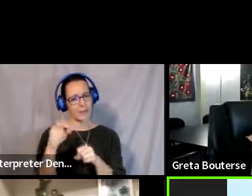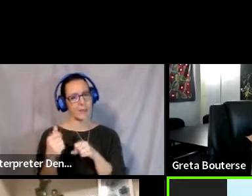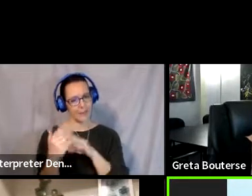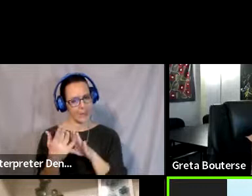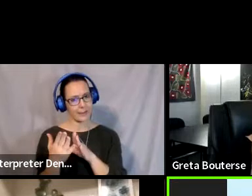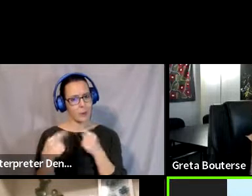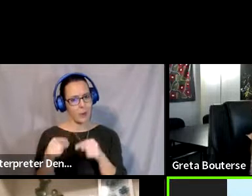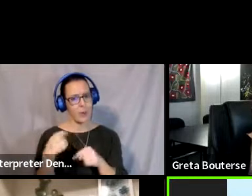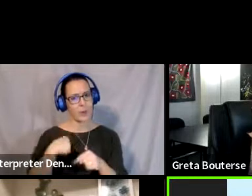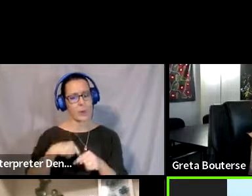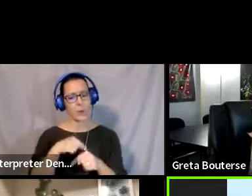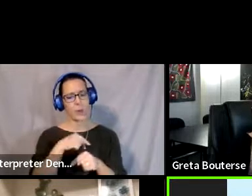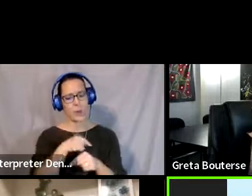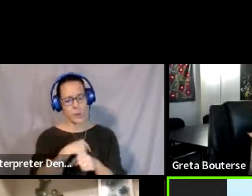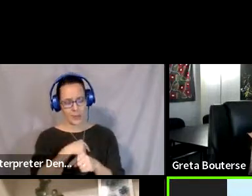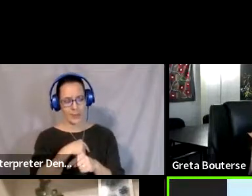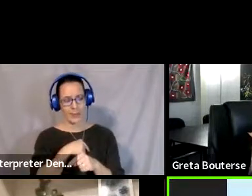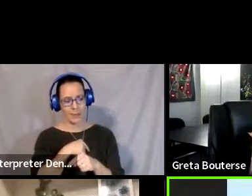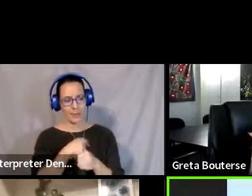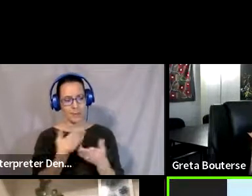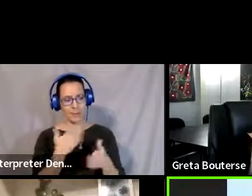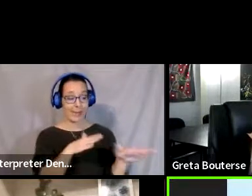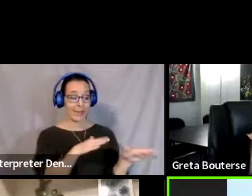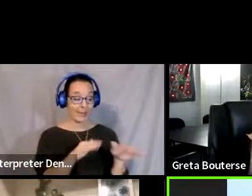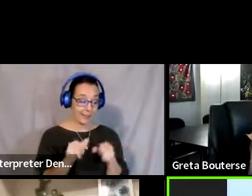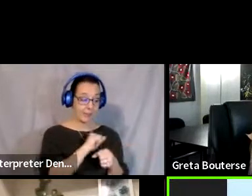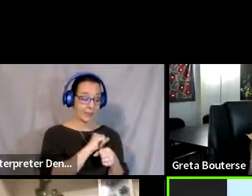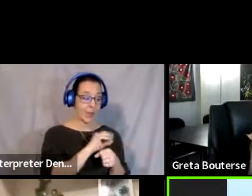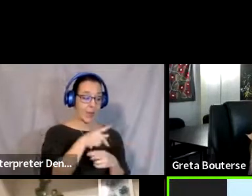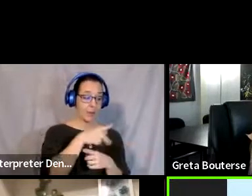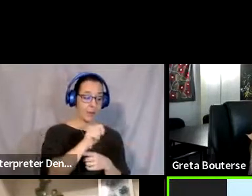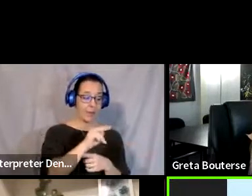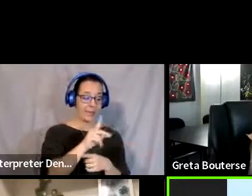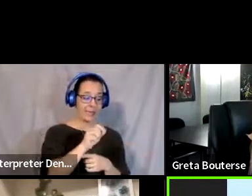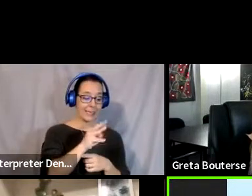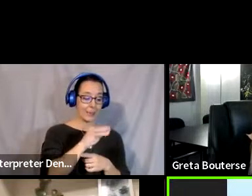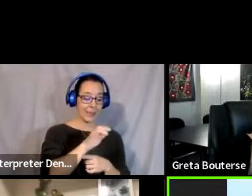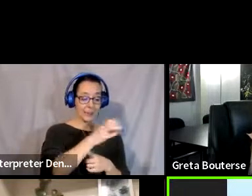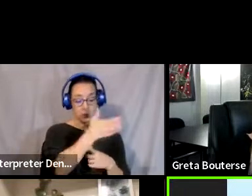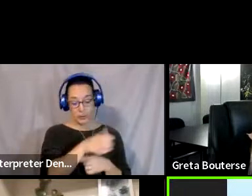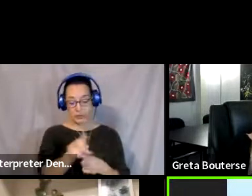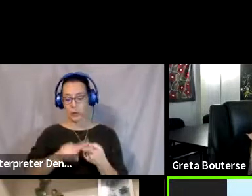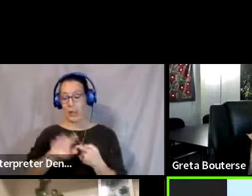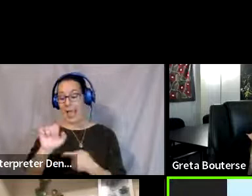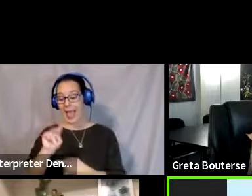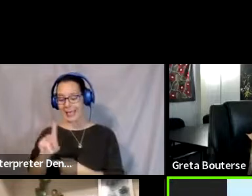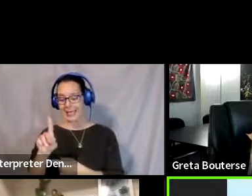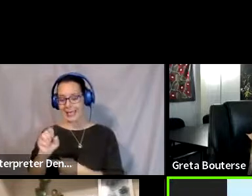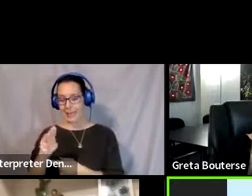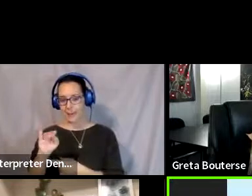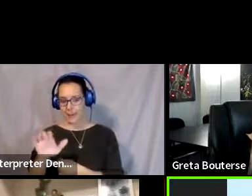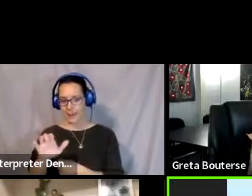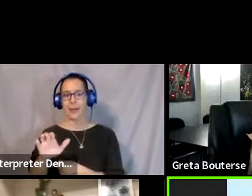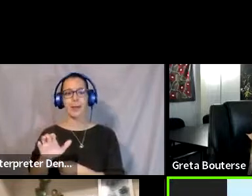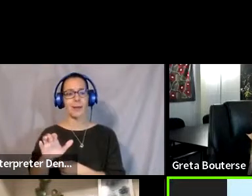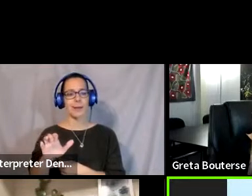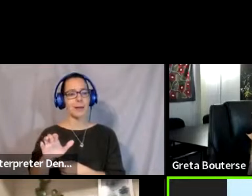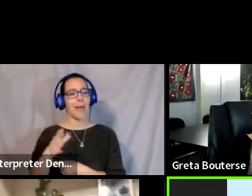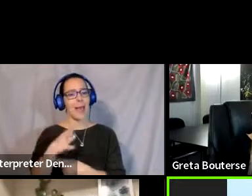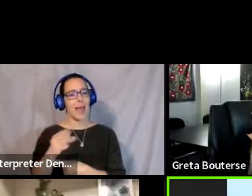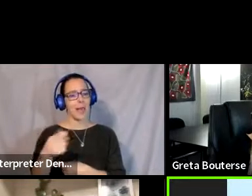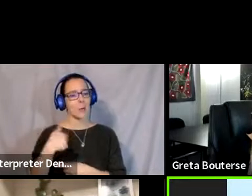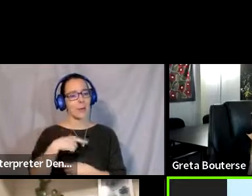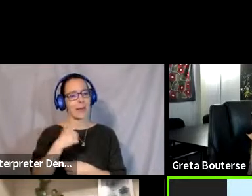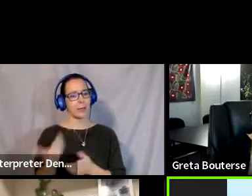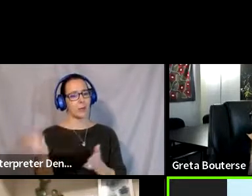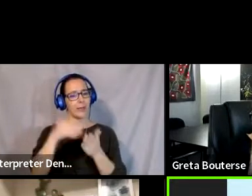from pandemic to kind of endemic stage, and we start to redefine what new normal looks like. I